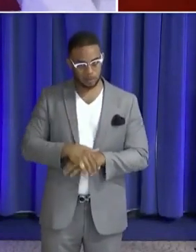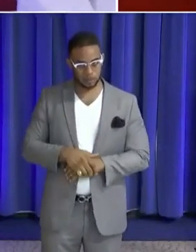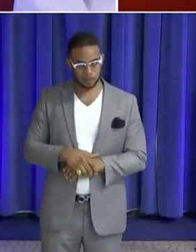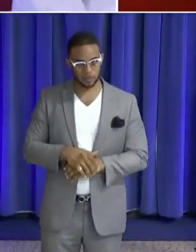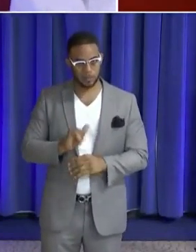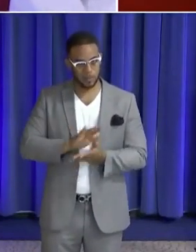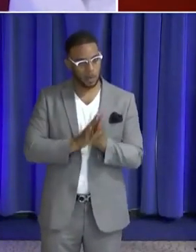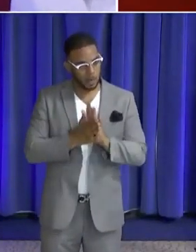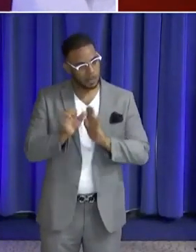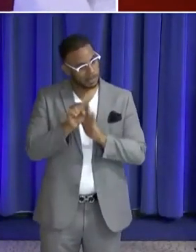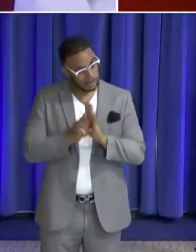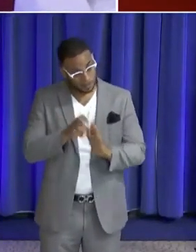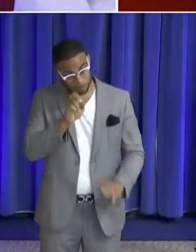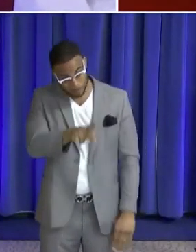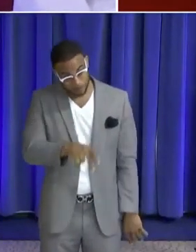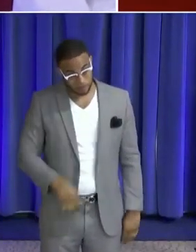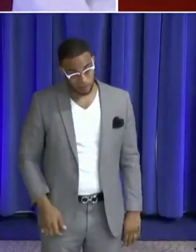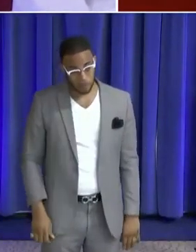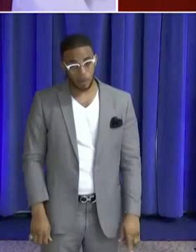a large